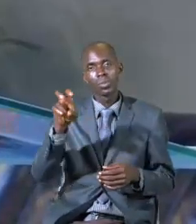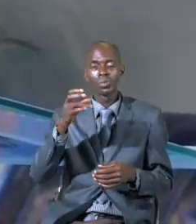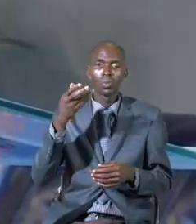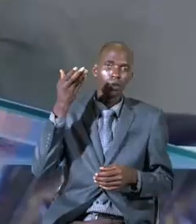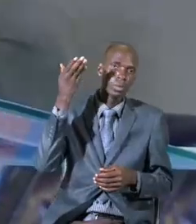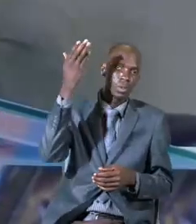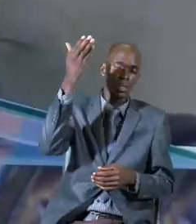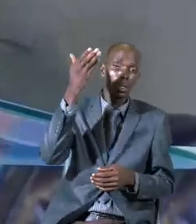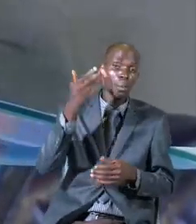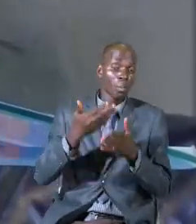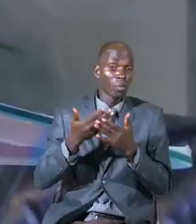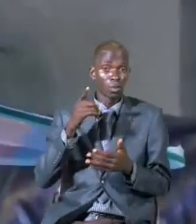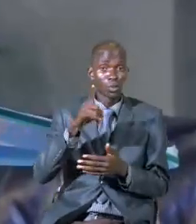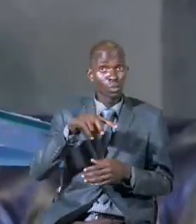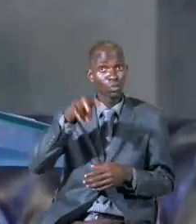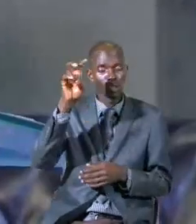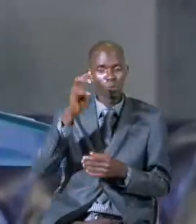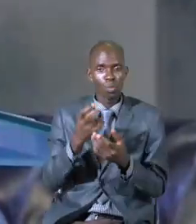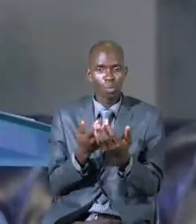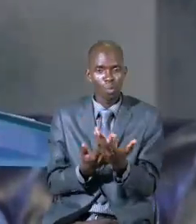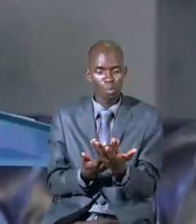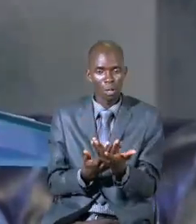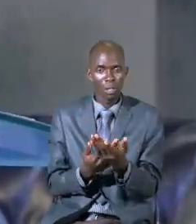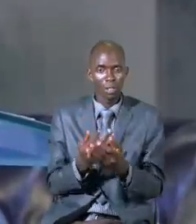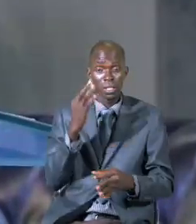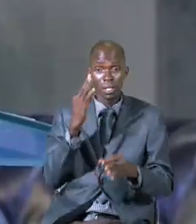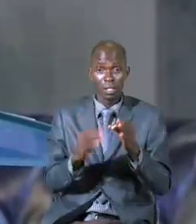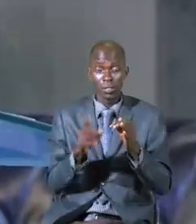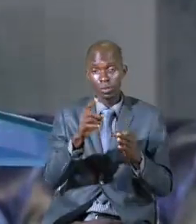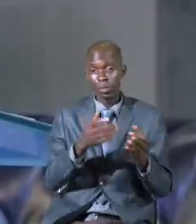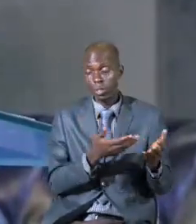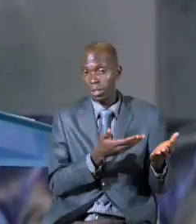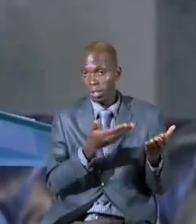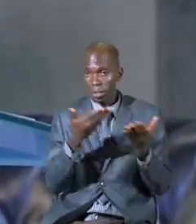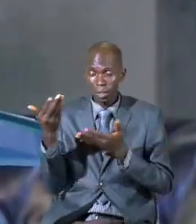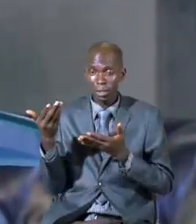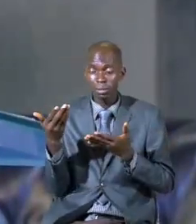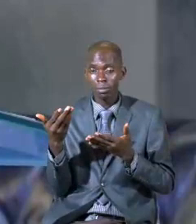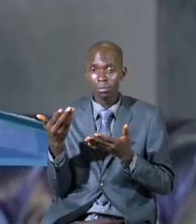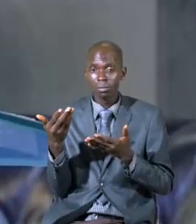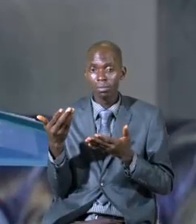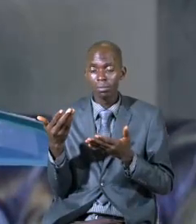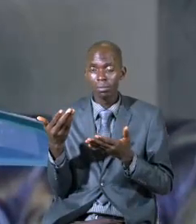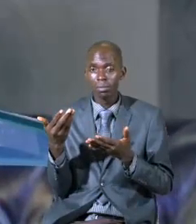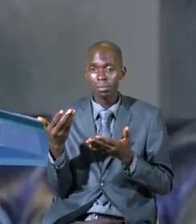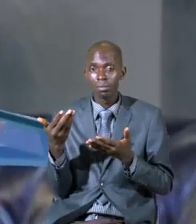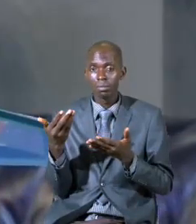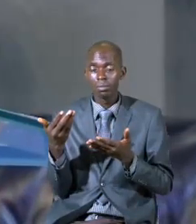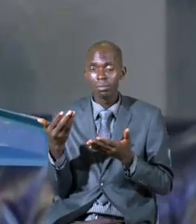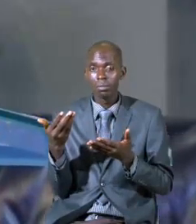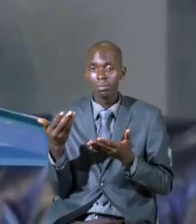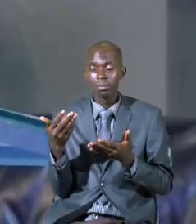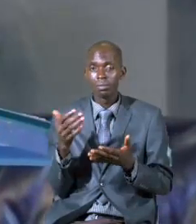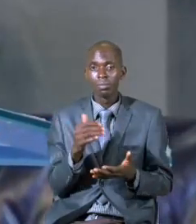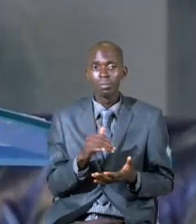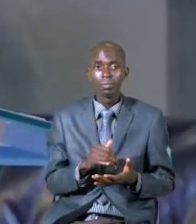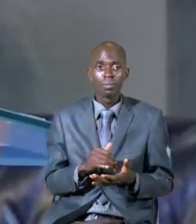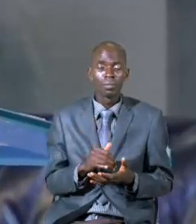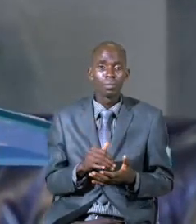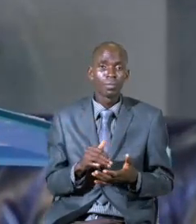If you carry that same attitude, you know, that new country will not change you. That new country will not change